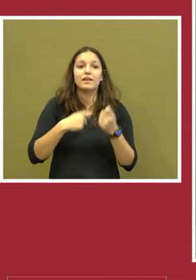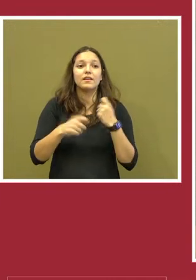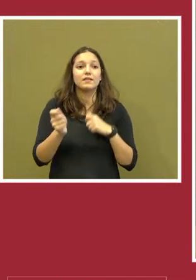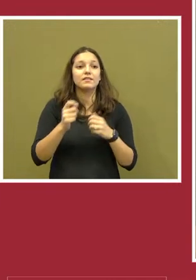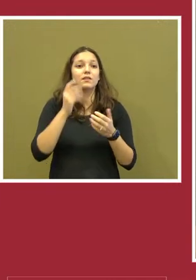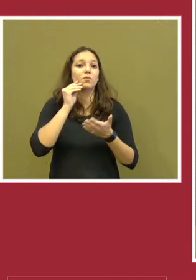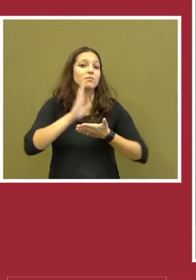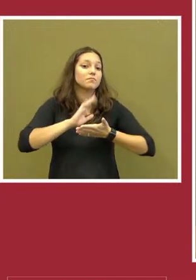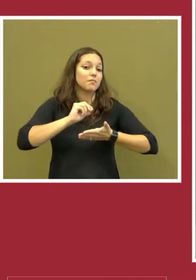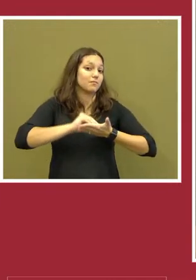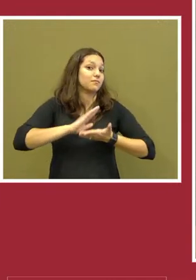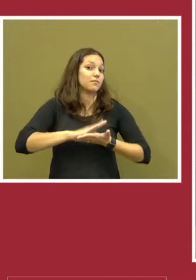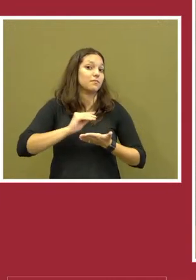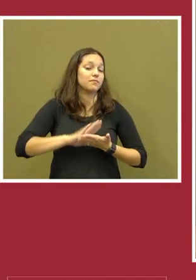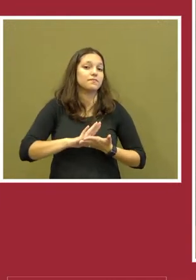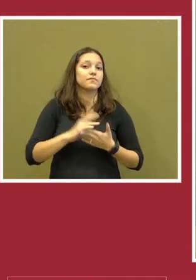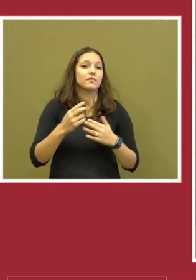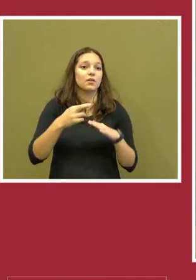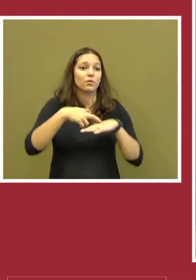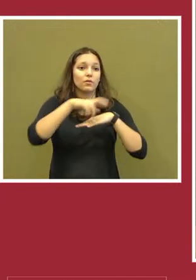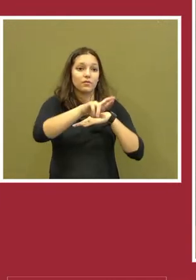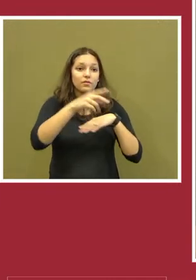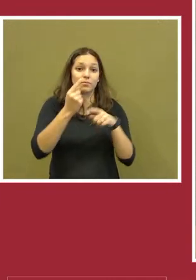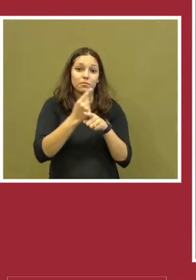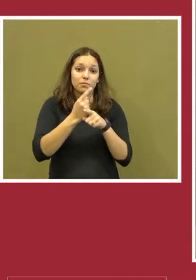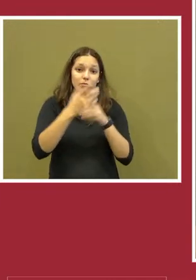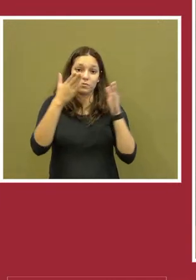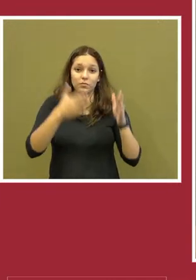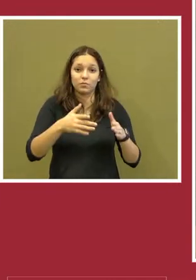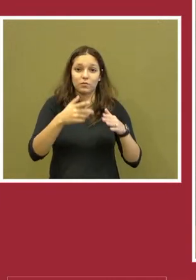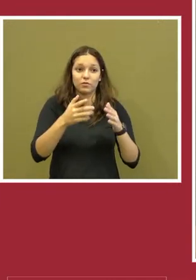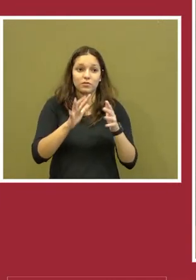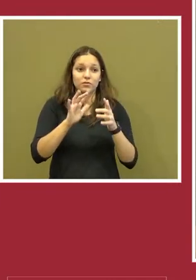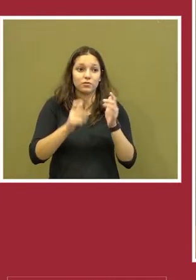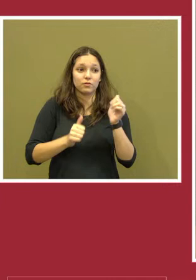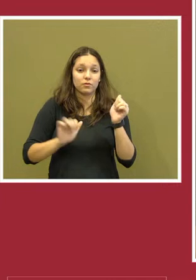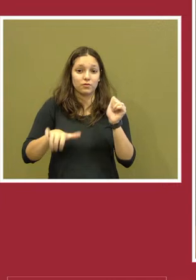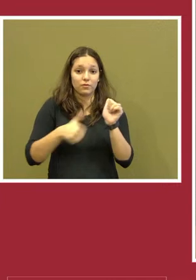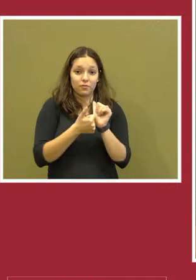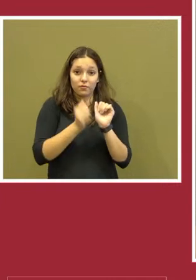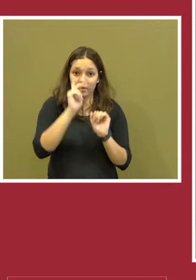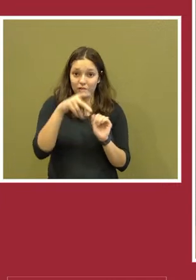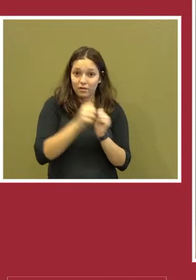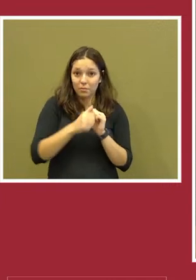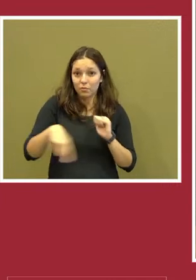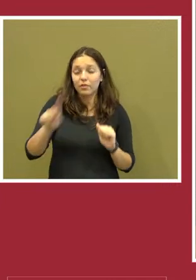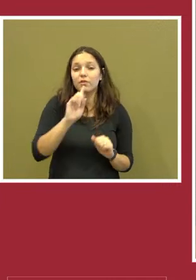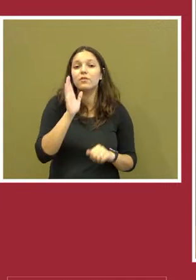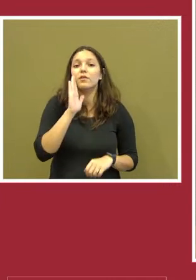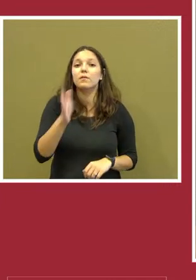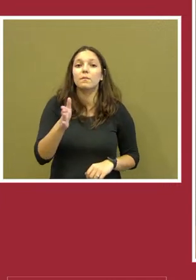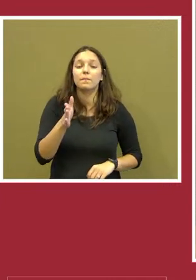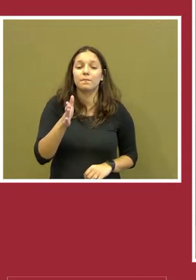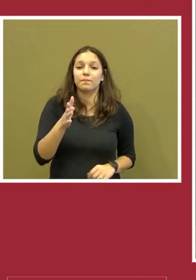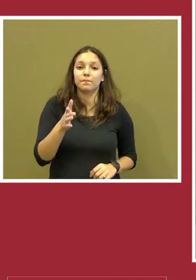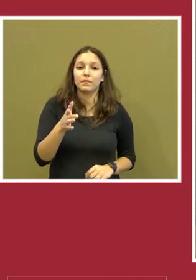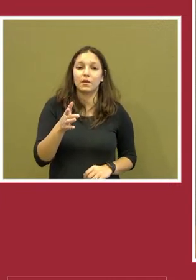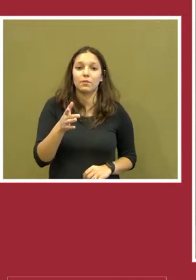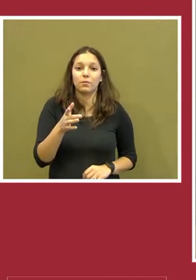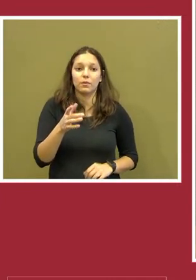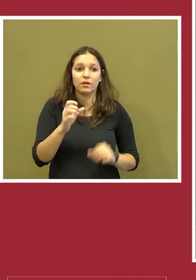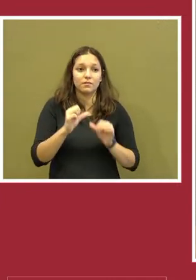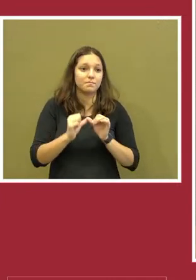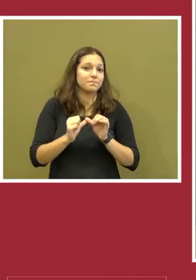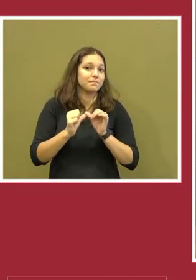be recorded and referred to the proper staff person to follow up with you, and I'll be doing so on an